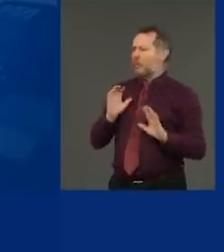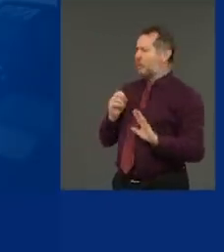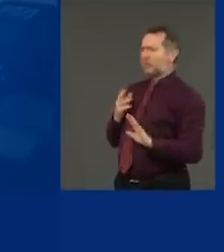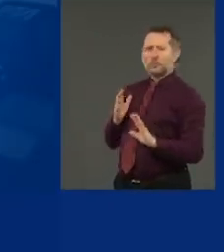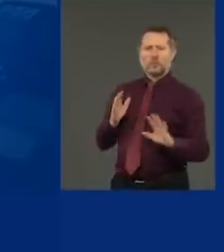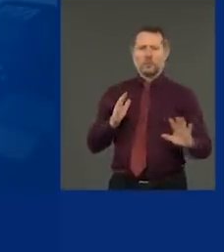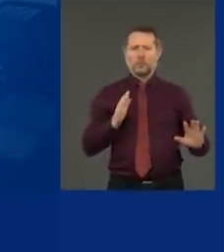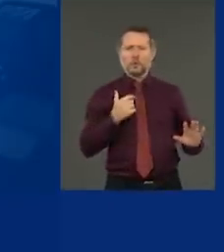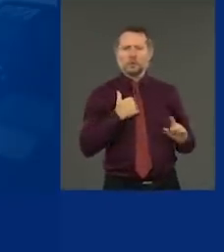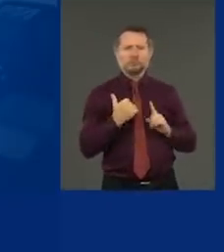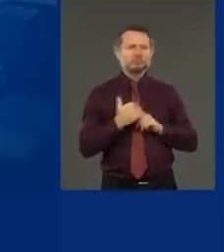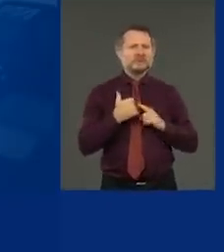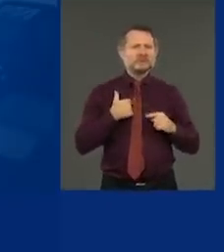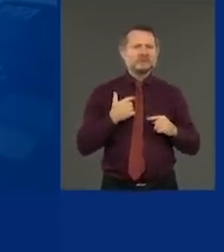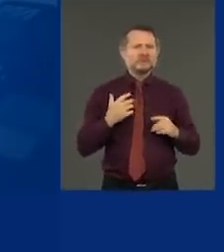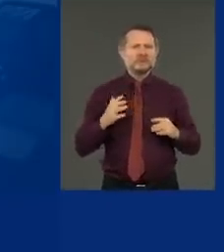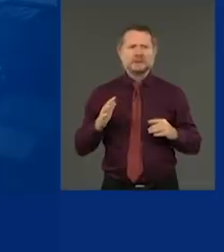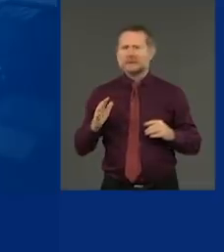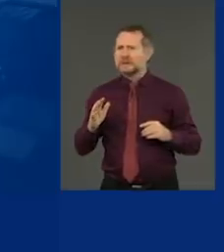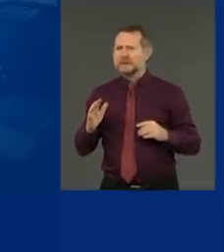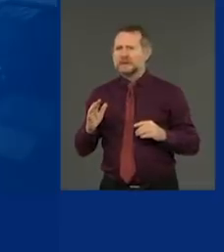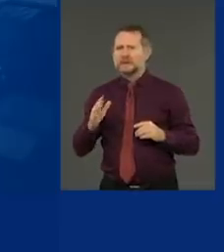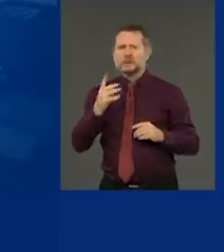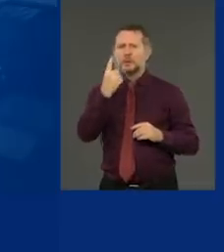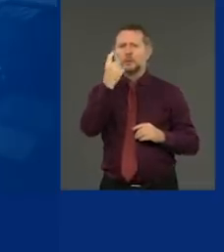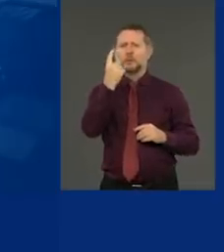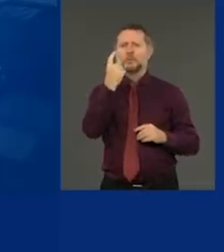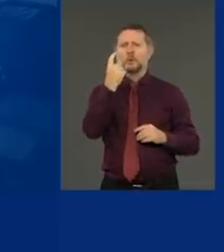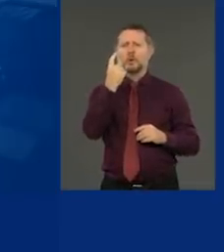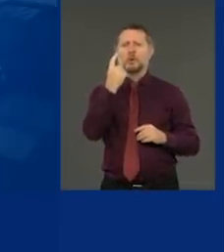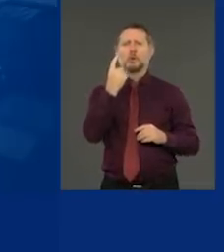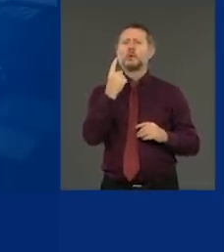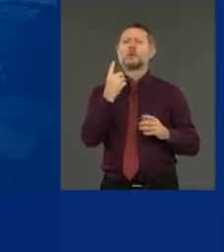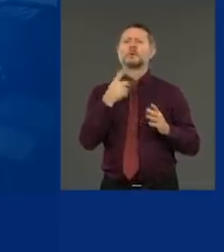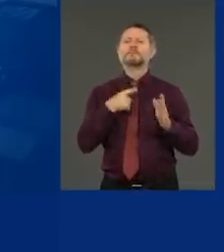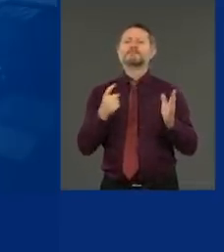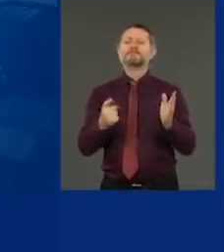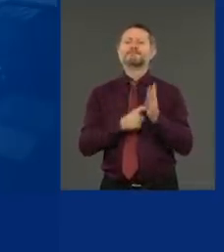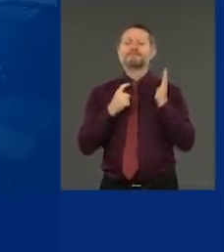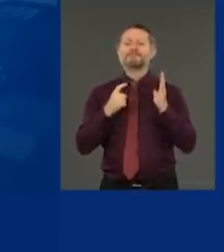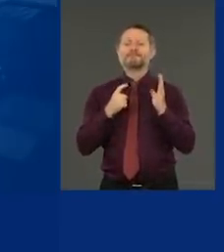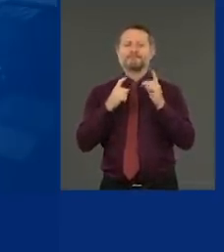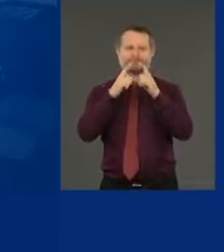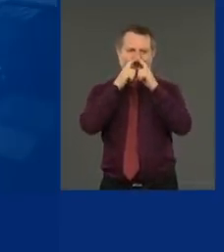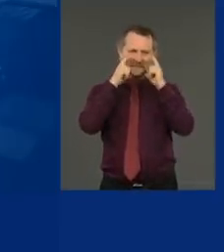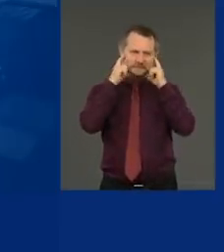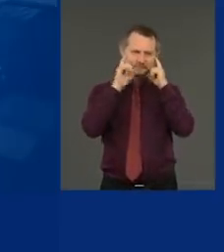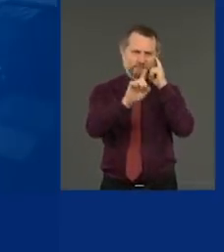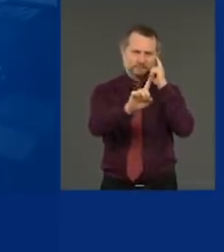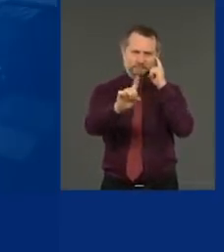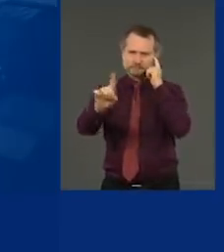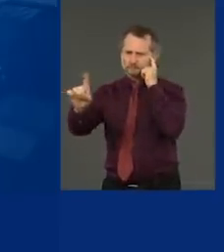Tricked me. One of the requirements is mandating masks at all times.